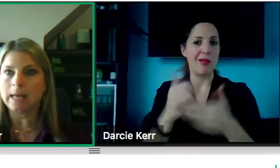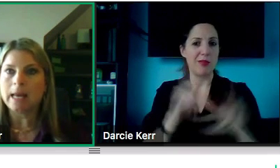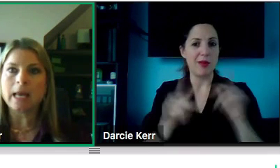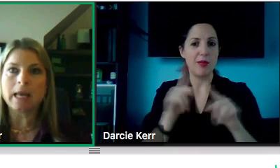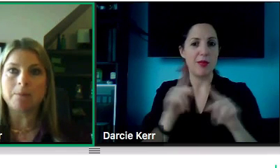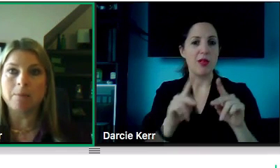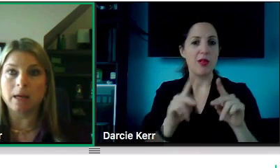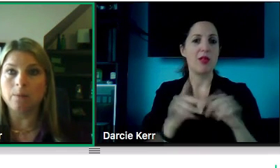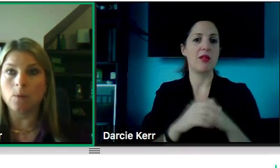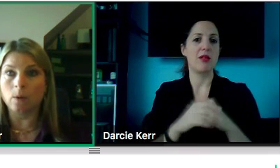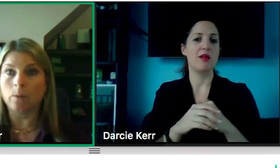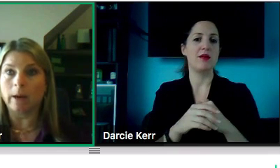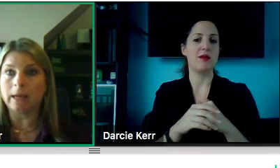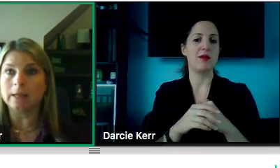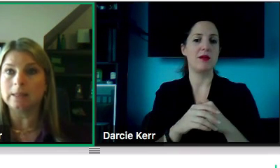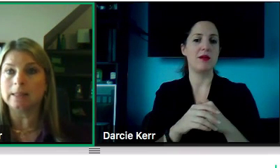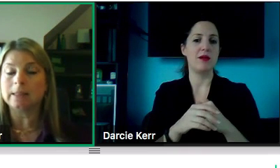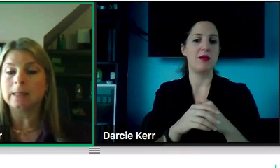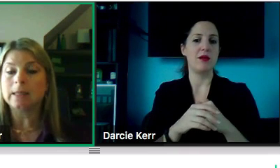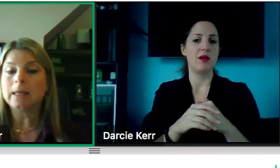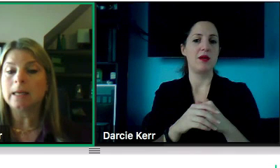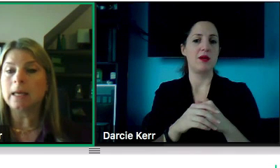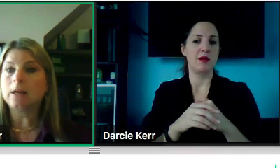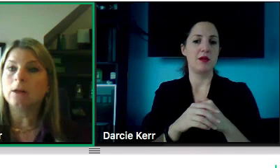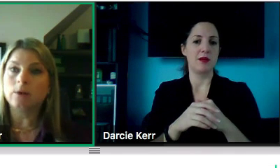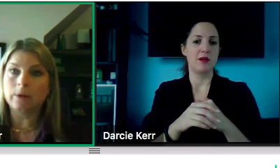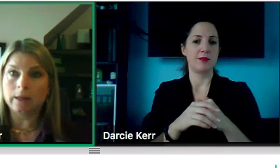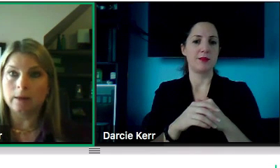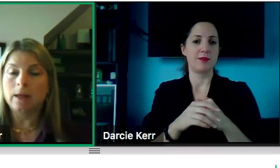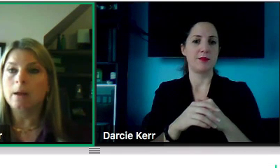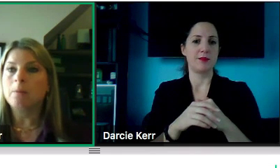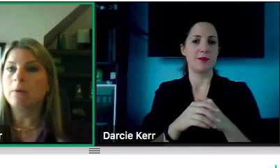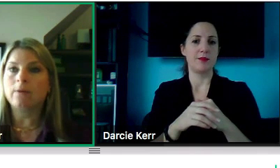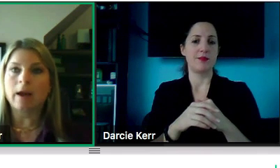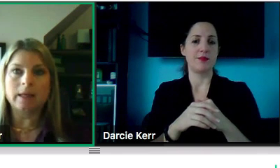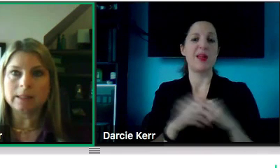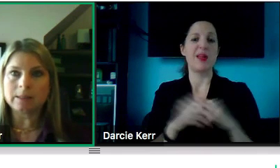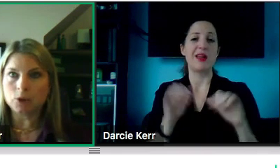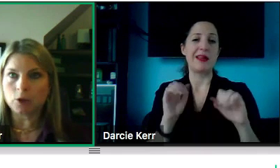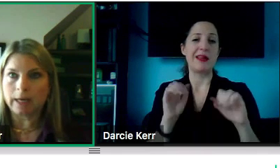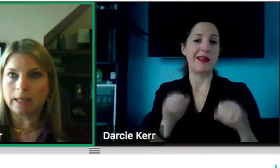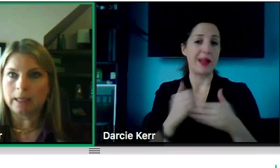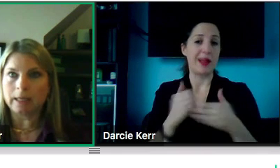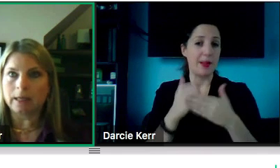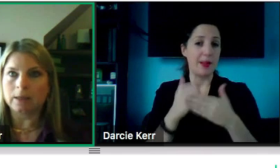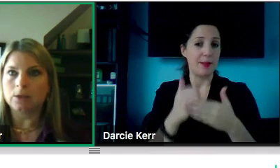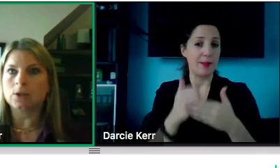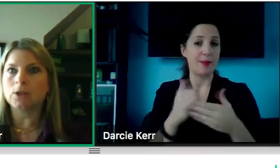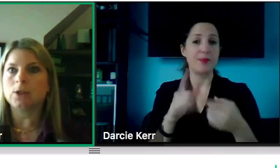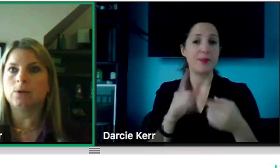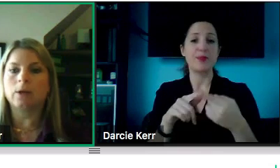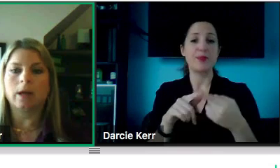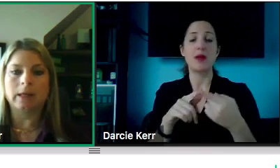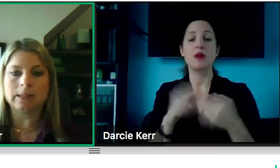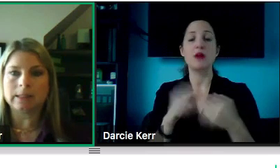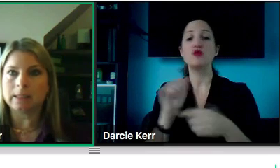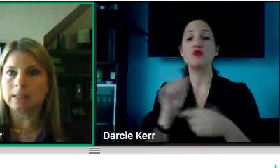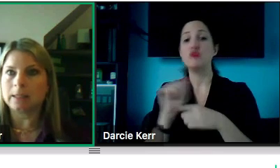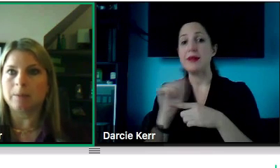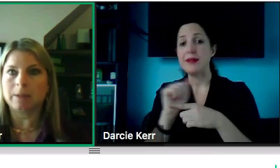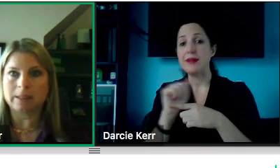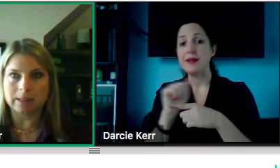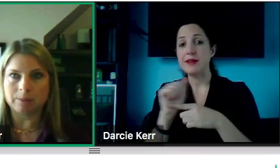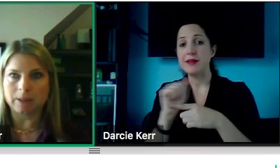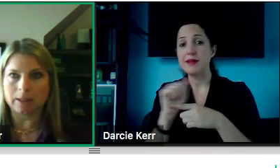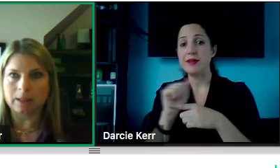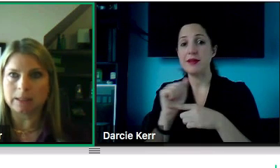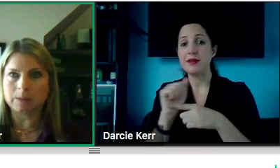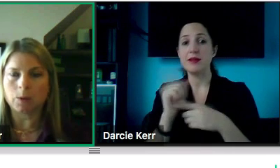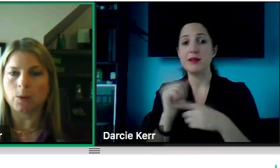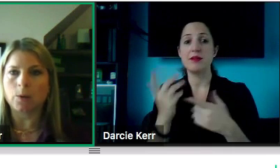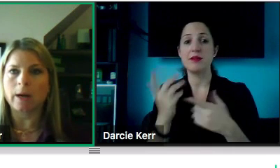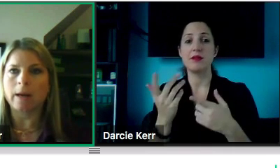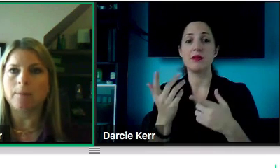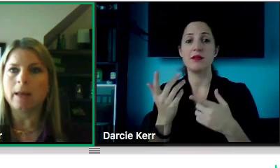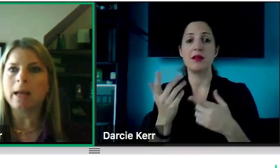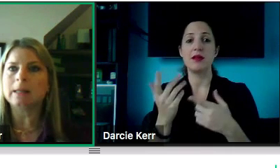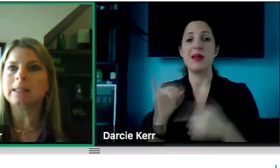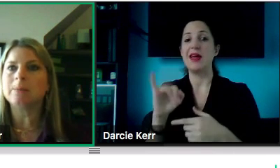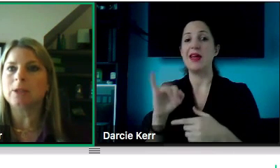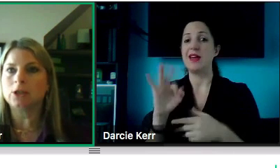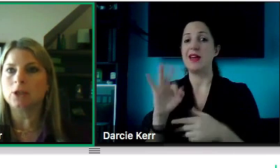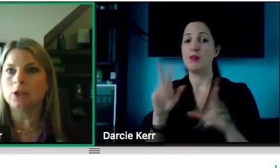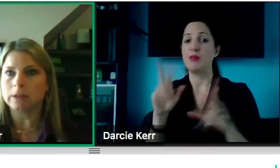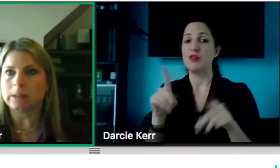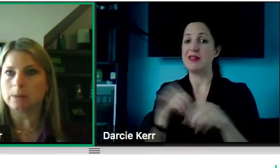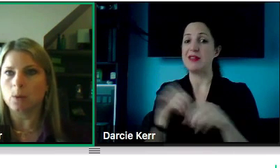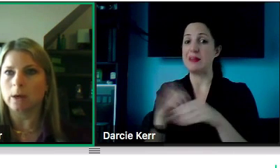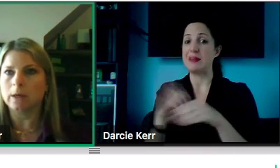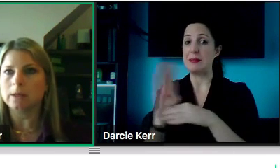programs in many more ways, including providing some training to clients in the Business Abilities program